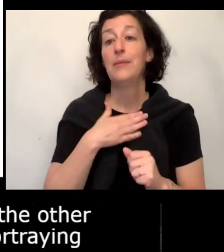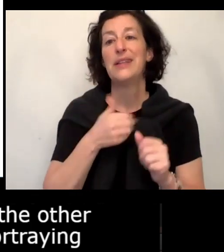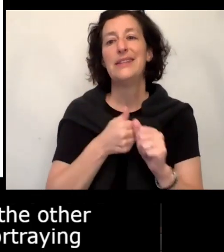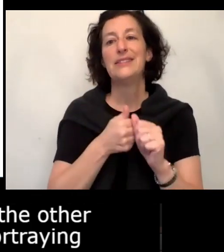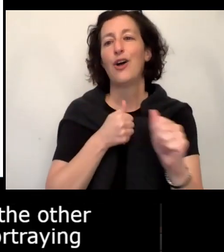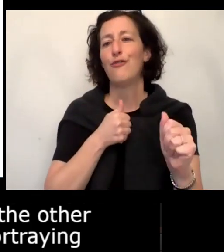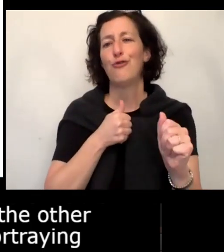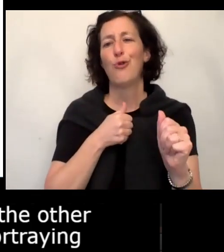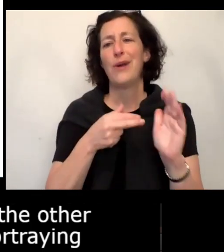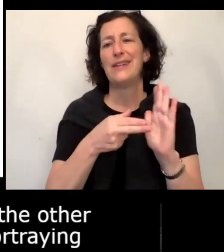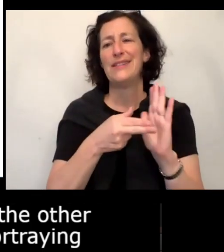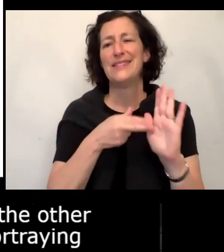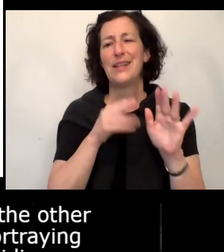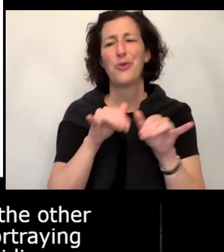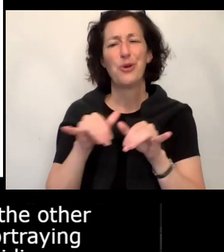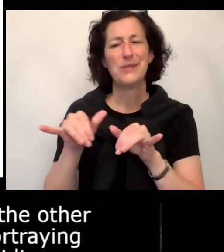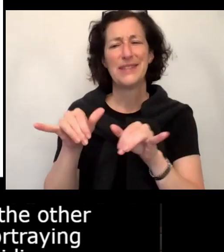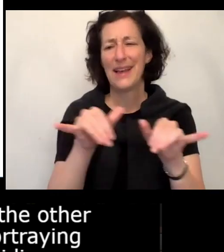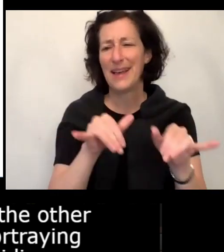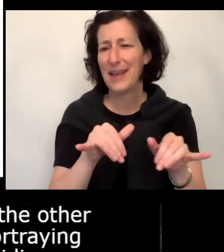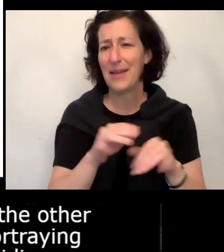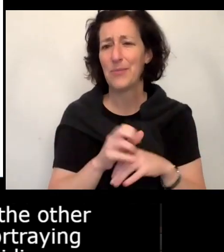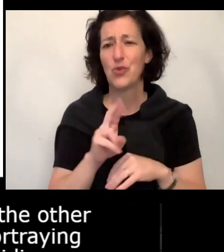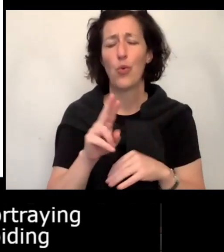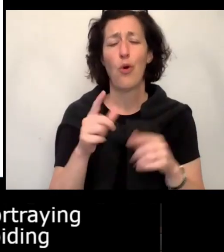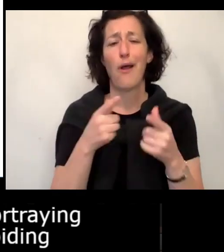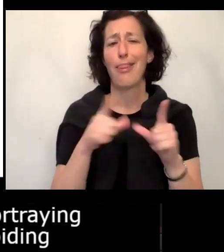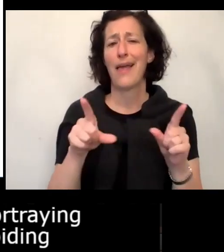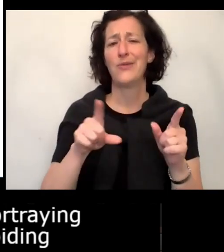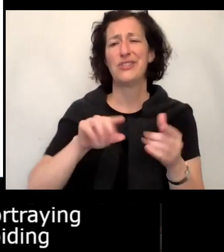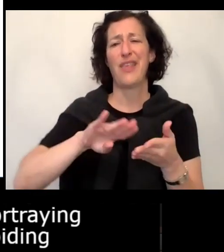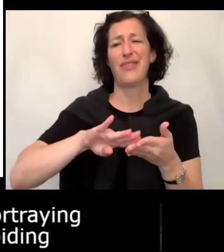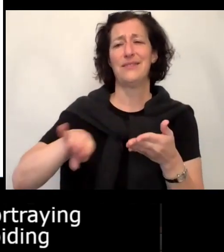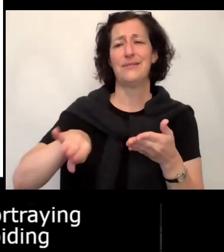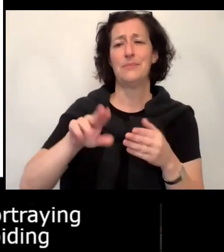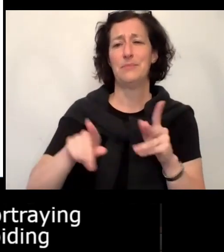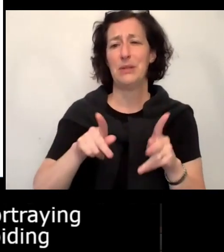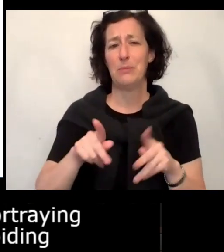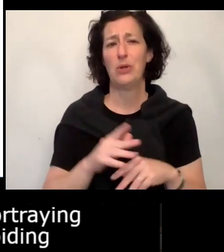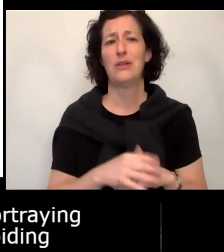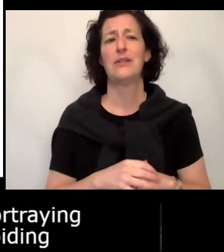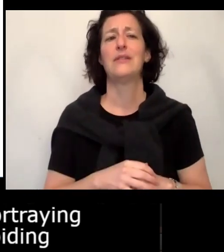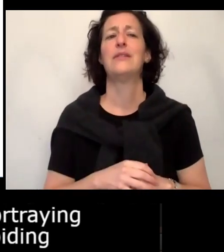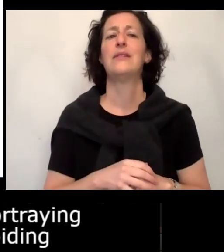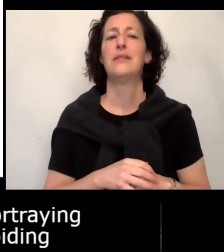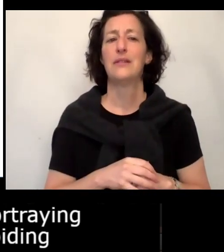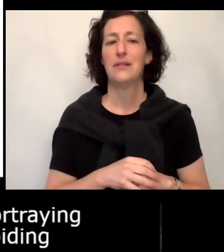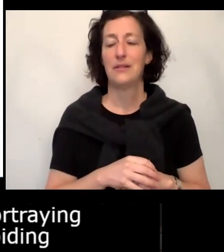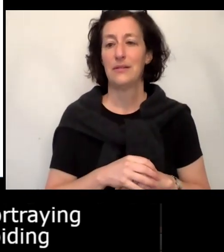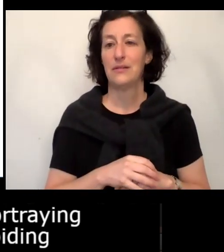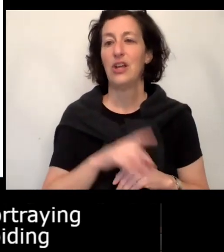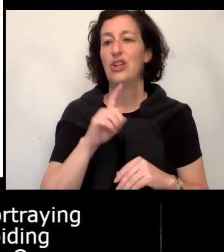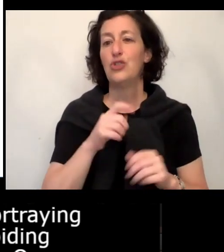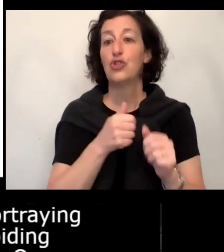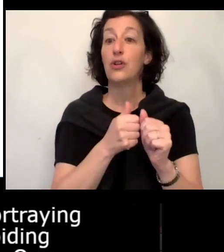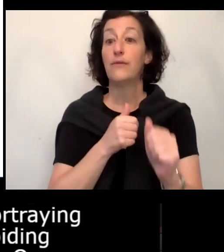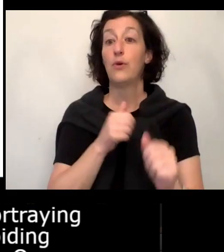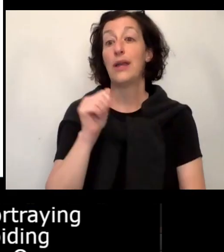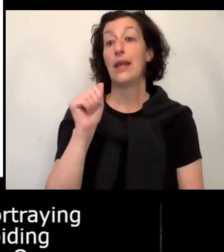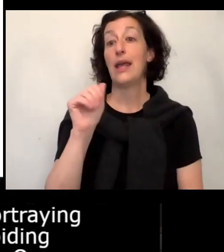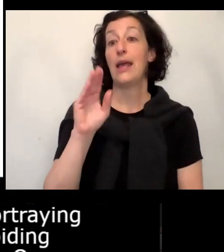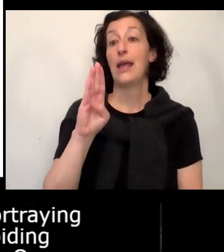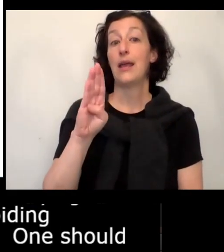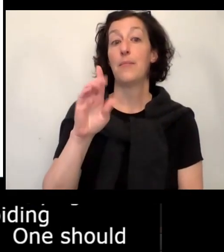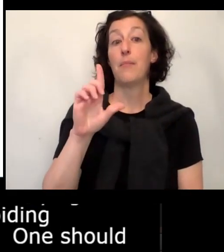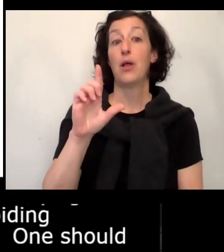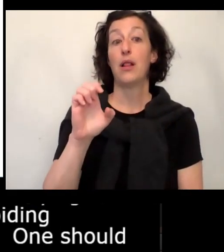and dismissive language and the like. One should avoid ableist language